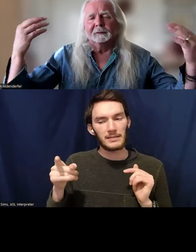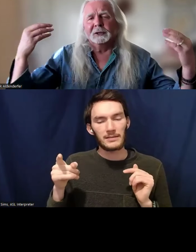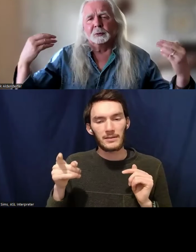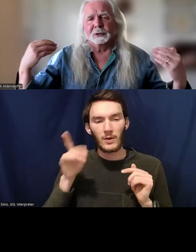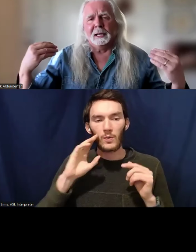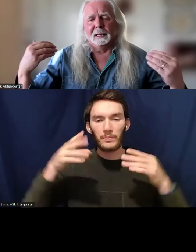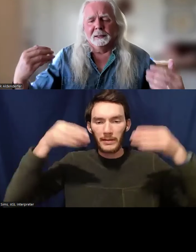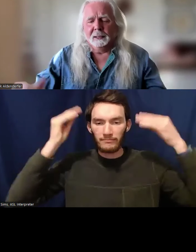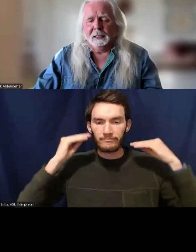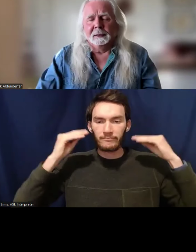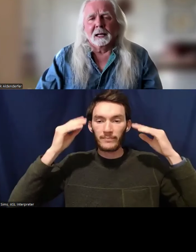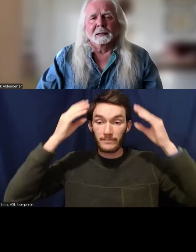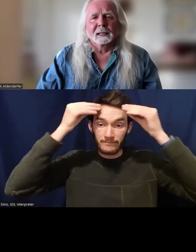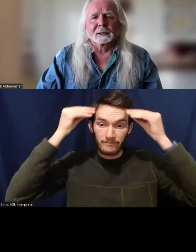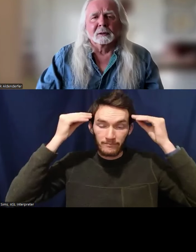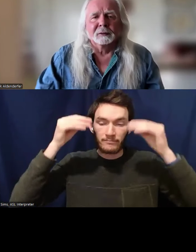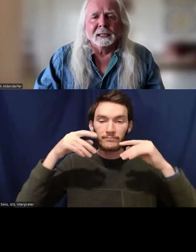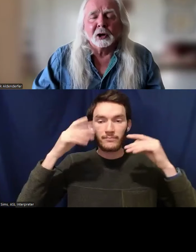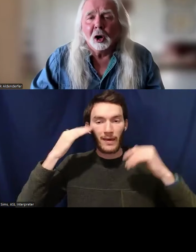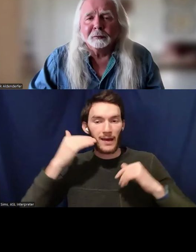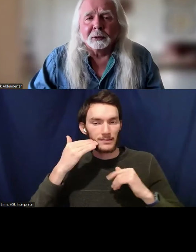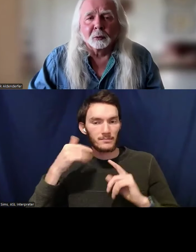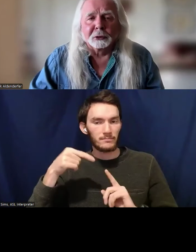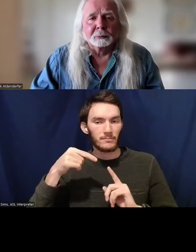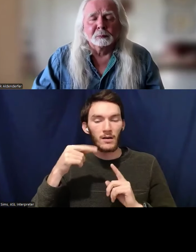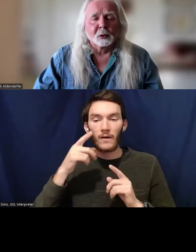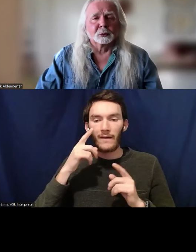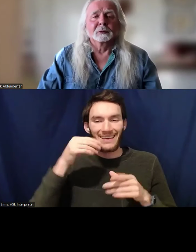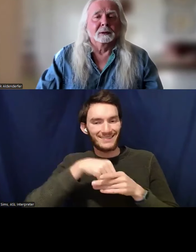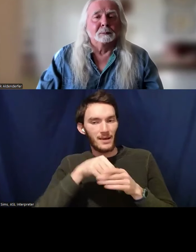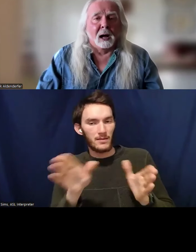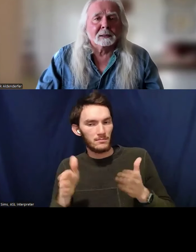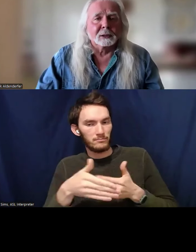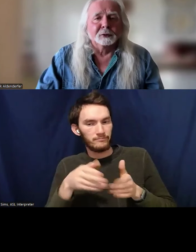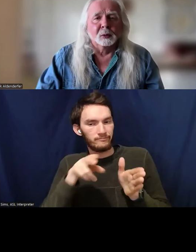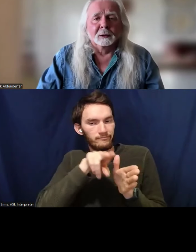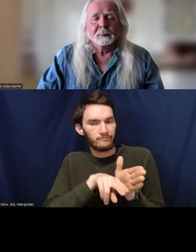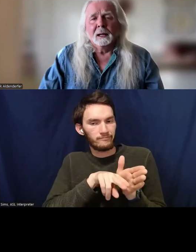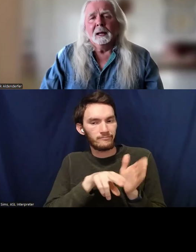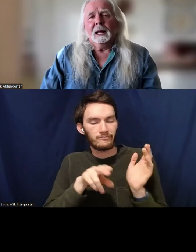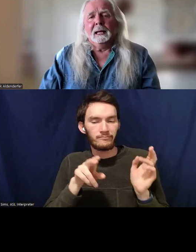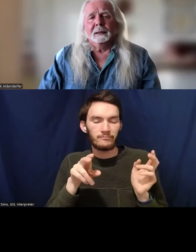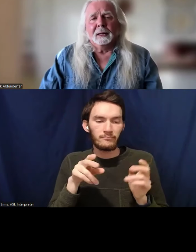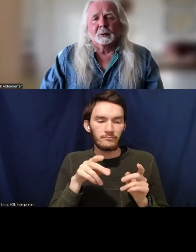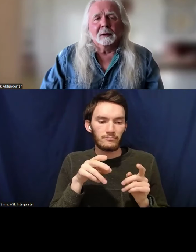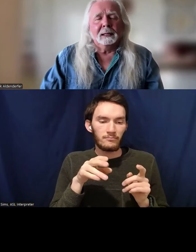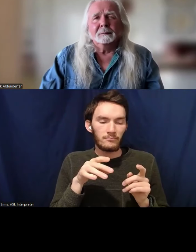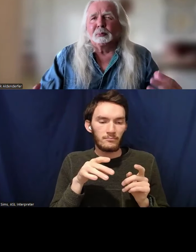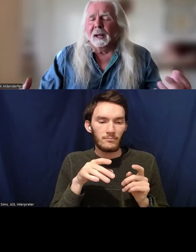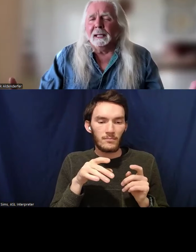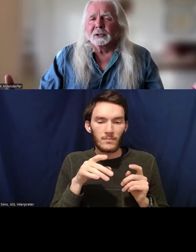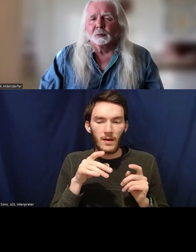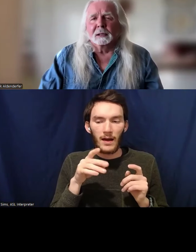the individual's head in the context of the coffin or the mortuary, the box, if you will. And they were